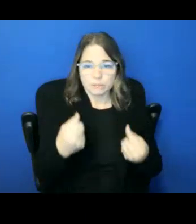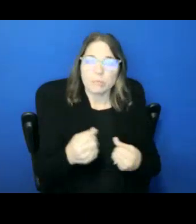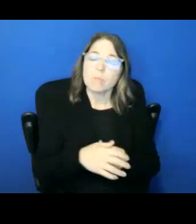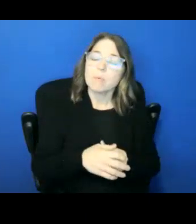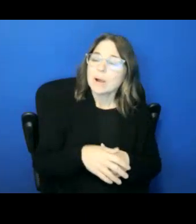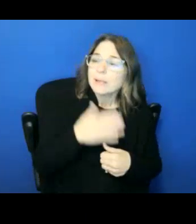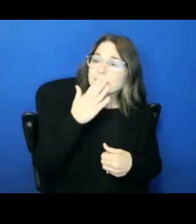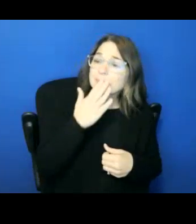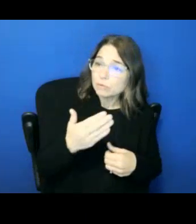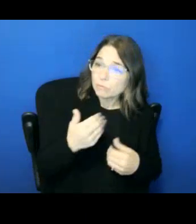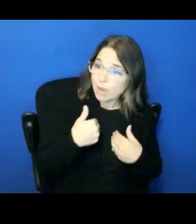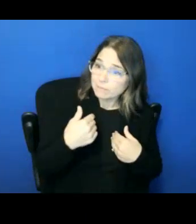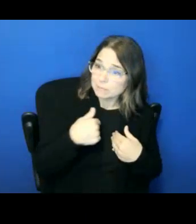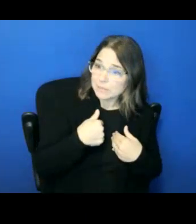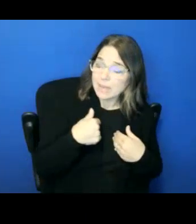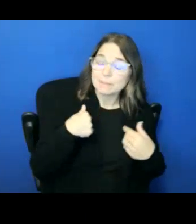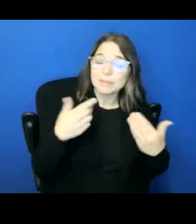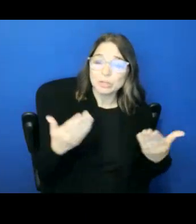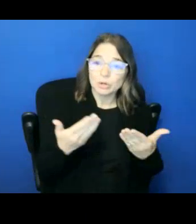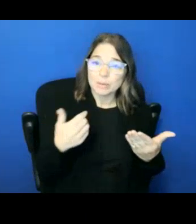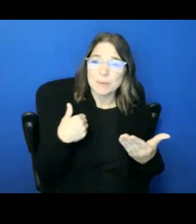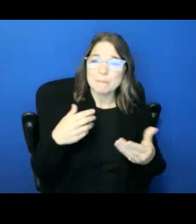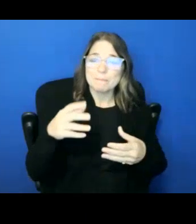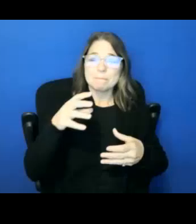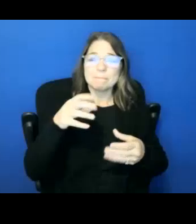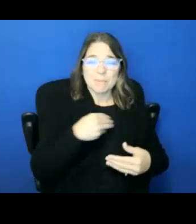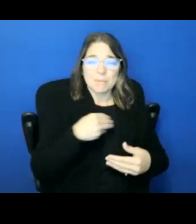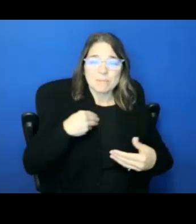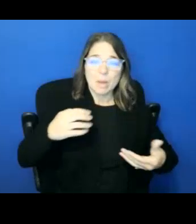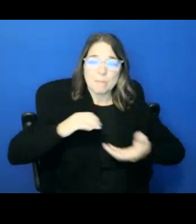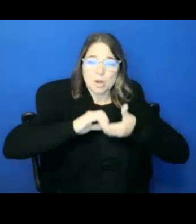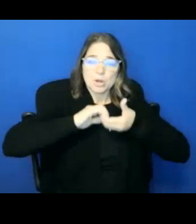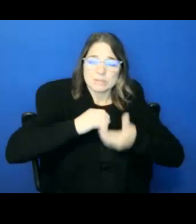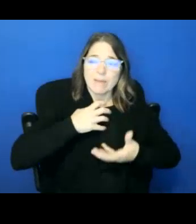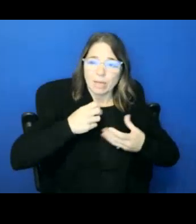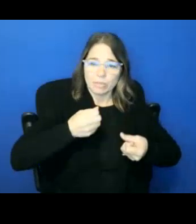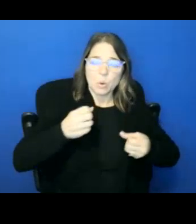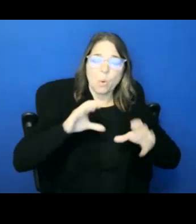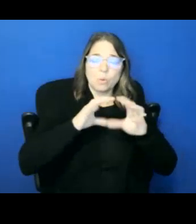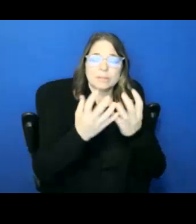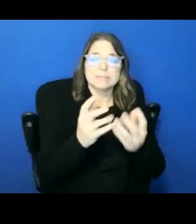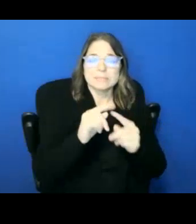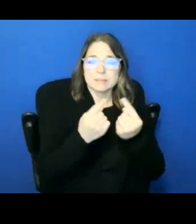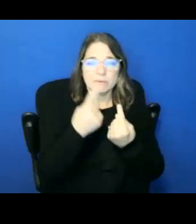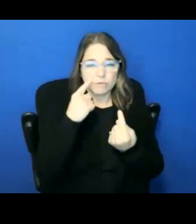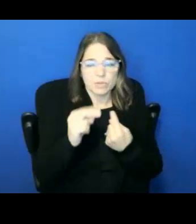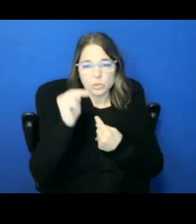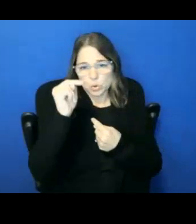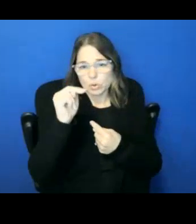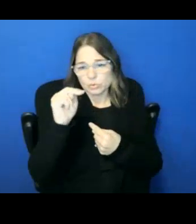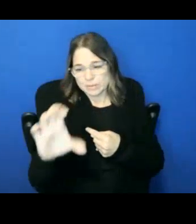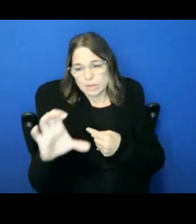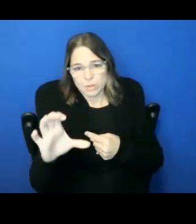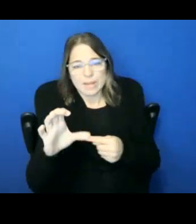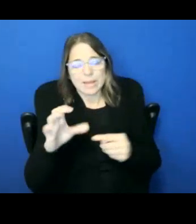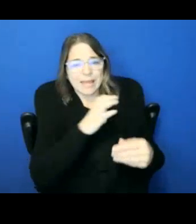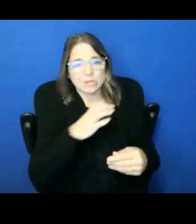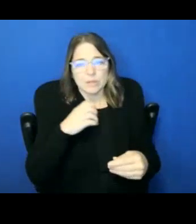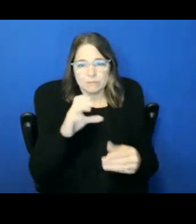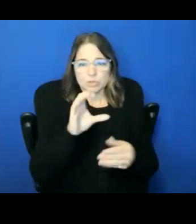Again, I'm here. I'm a member of the Partners in Health and Wholeness team for an initiative of the North Carolina Council of Churches. We've been working